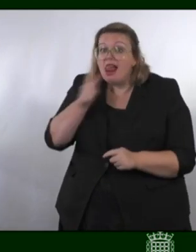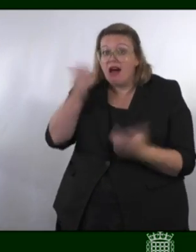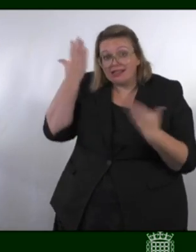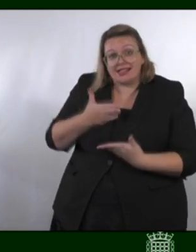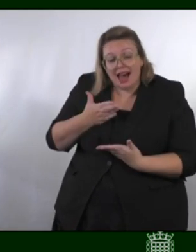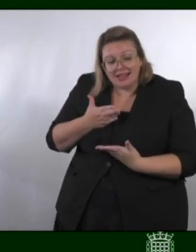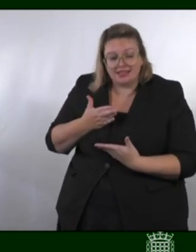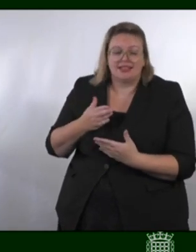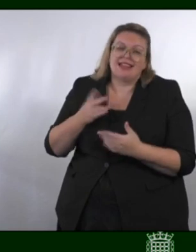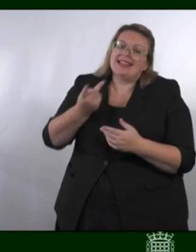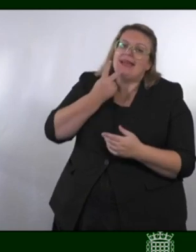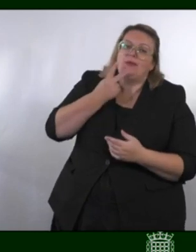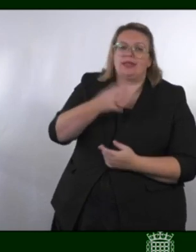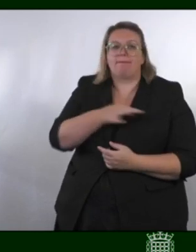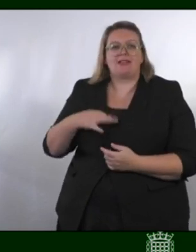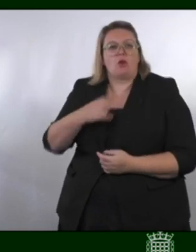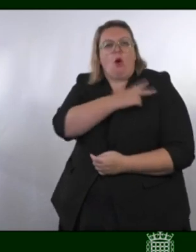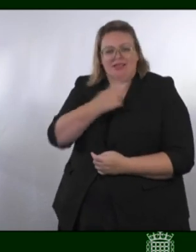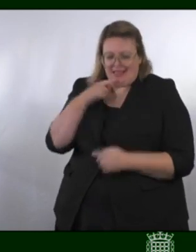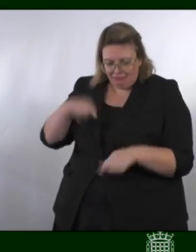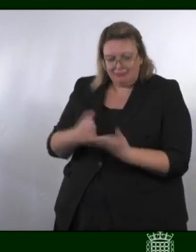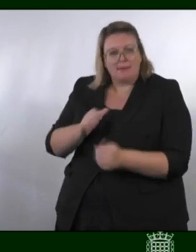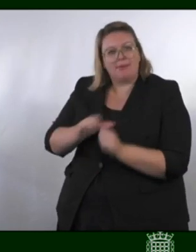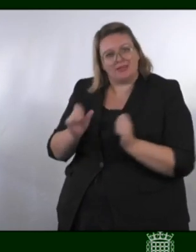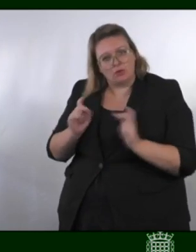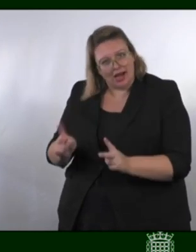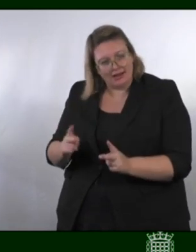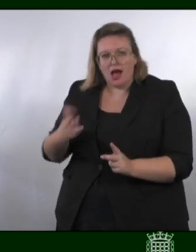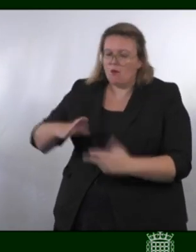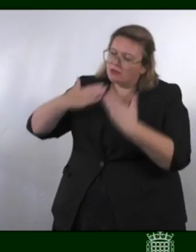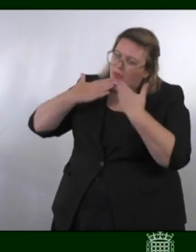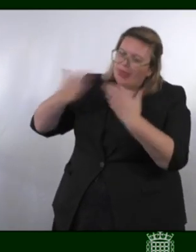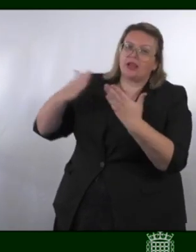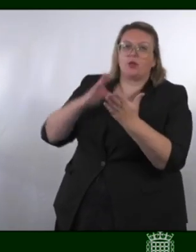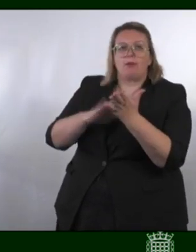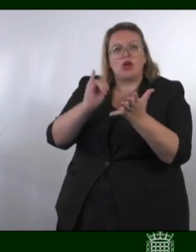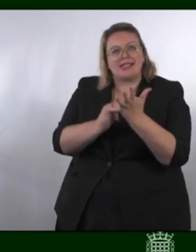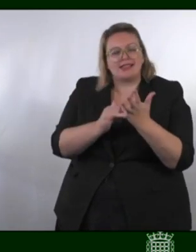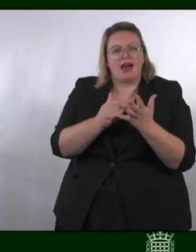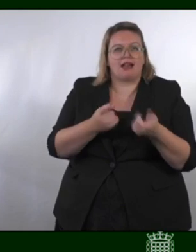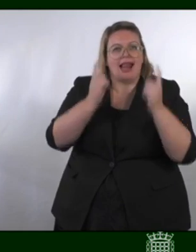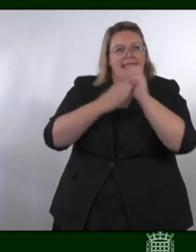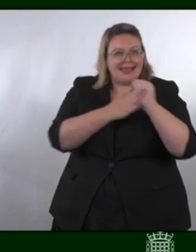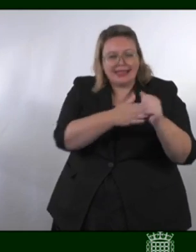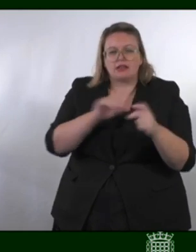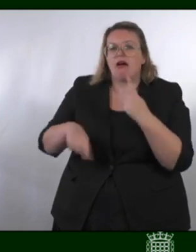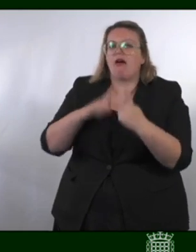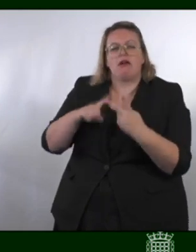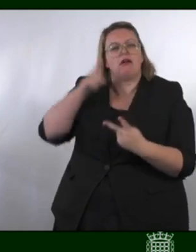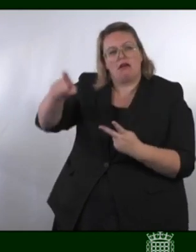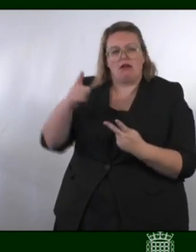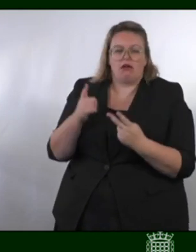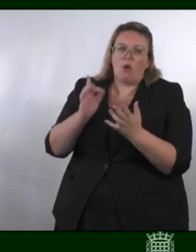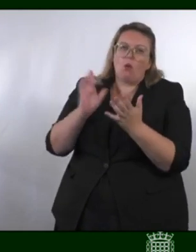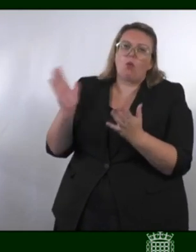I want to thank a local leadership in Merseyside, in Lancashire, actually in London and West Midlands and elsewhere for what they are